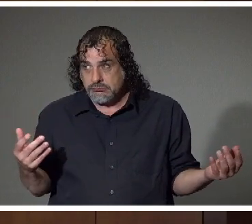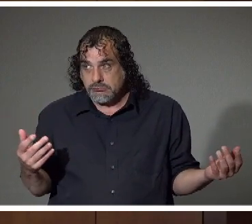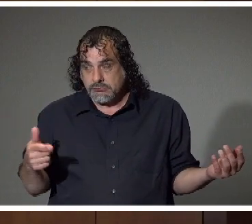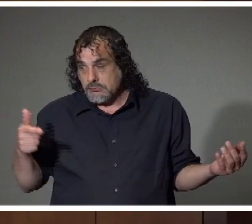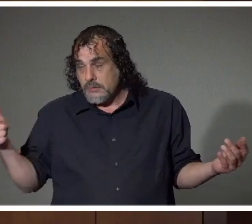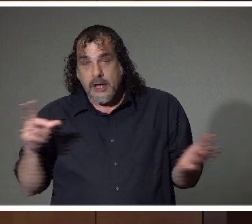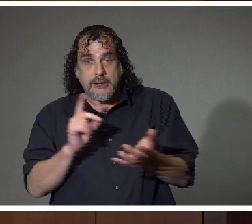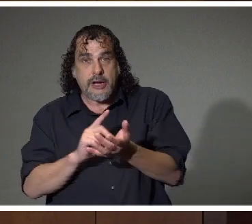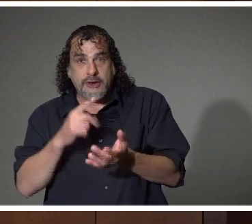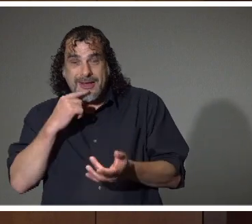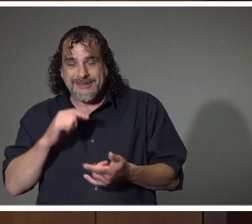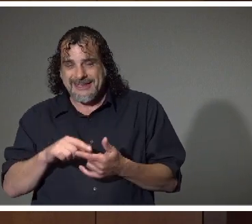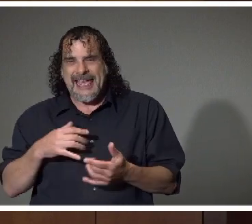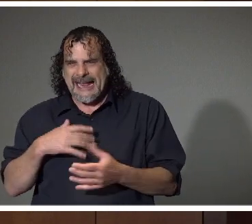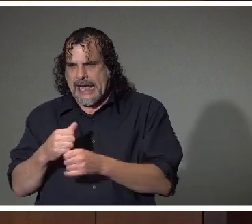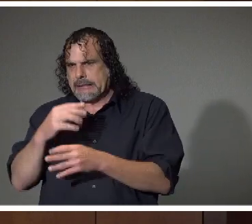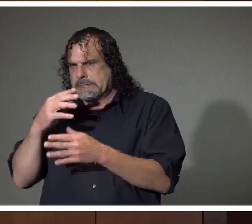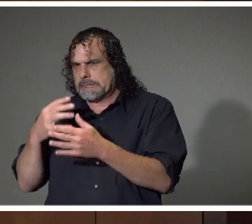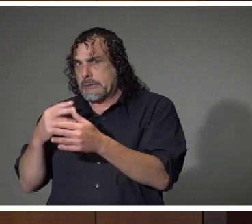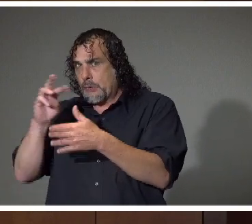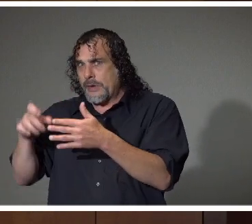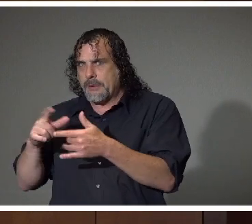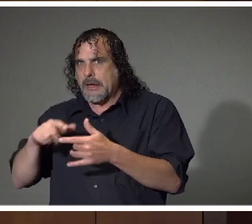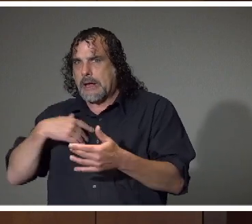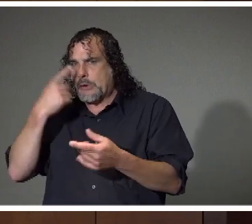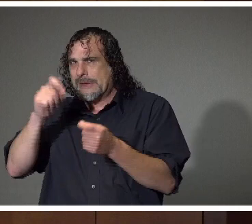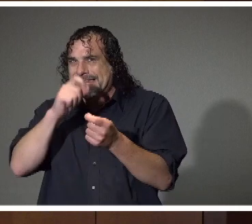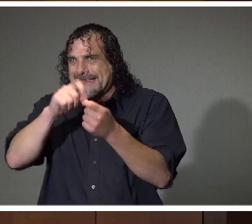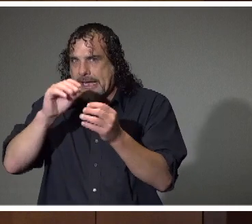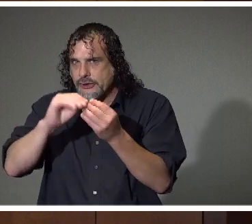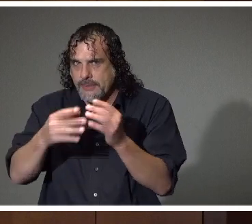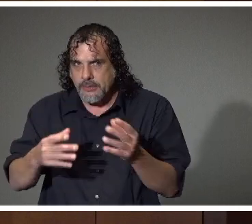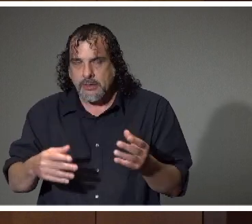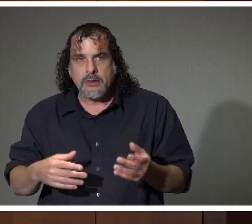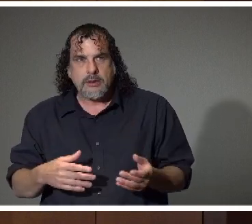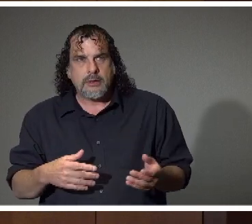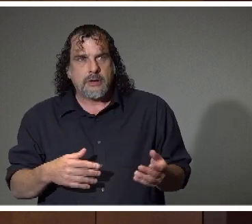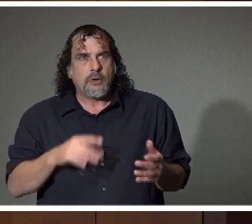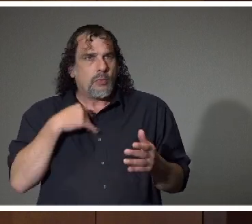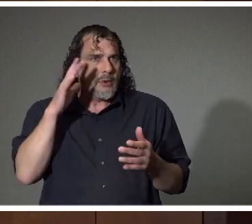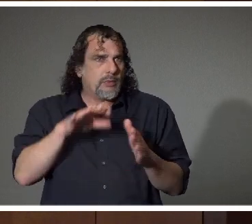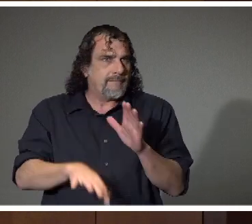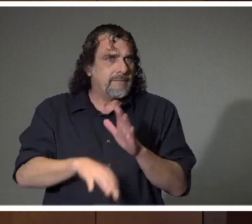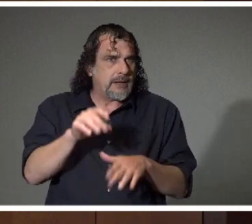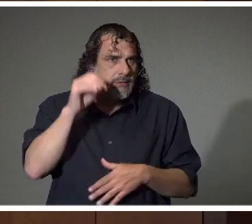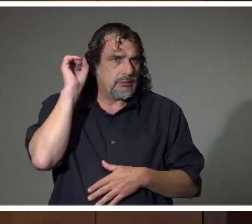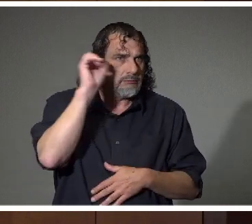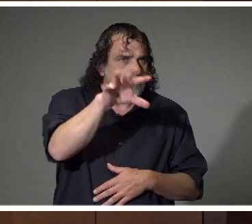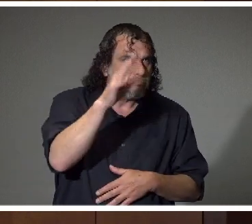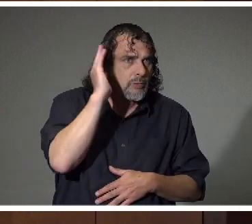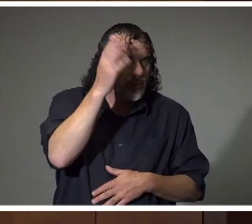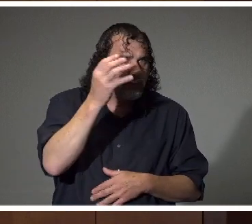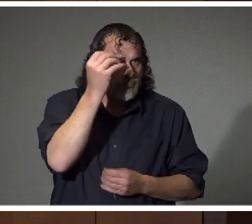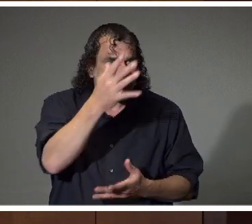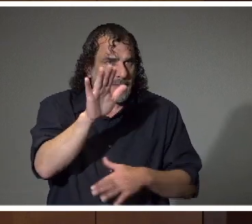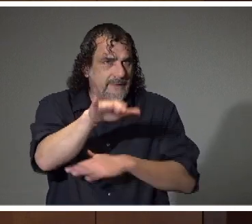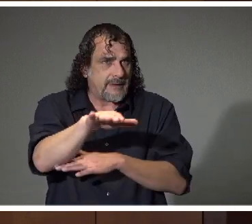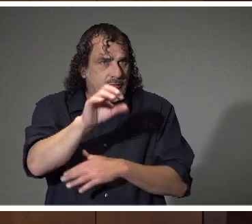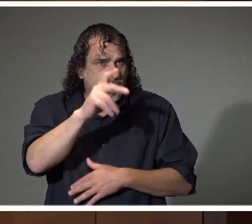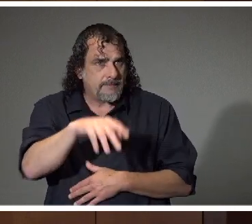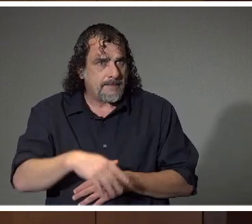update over the weekend, but I don't have an exact number. Okay. Yeah. Emily, we'll find that out and get you the answer later this